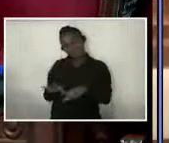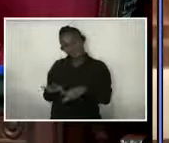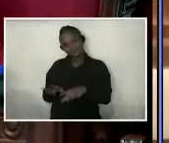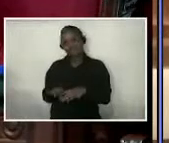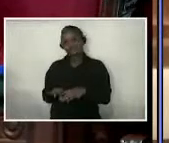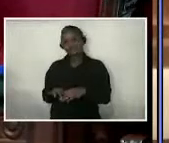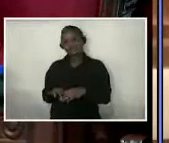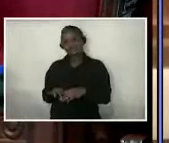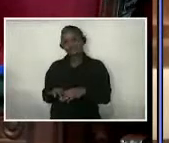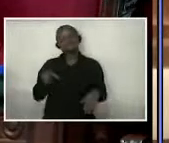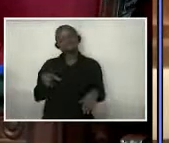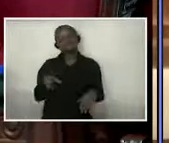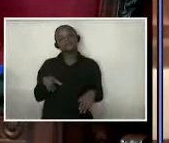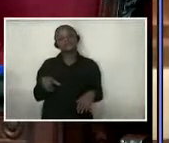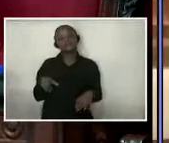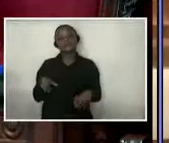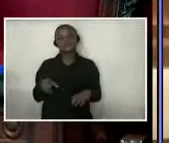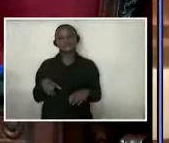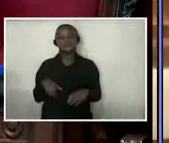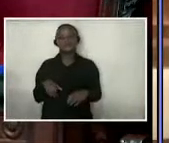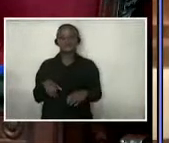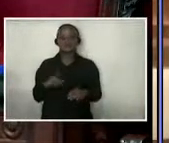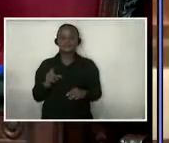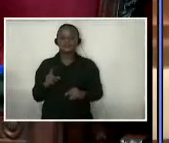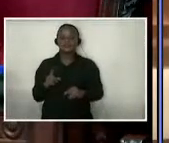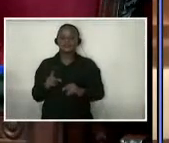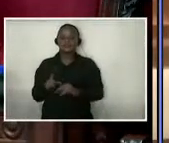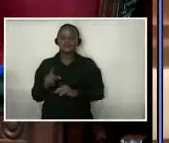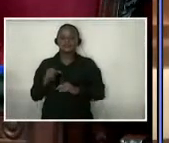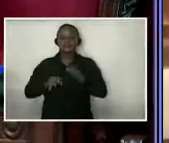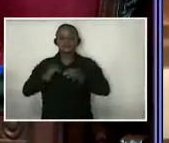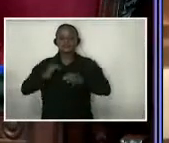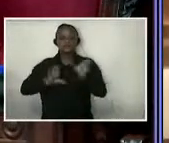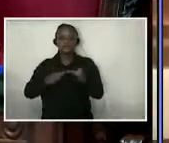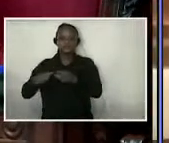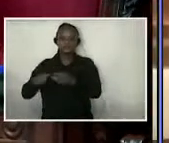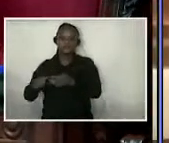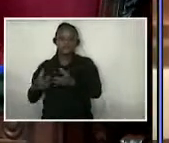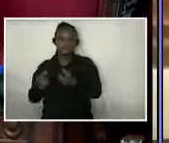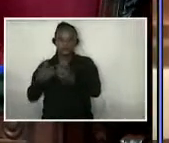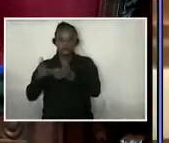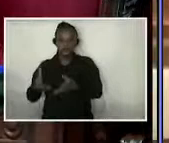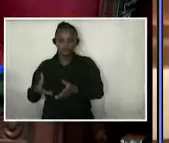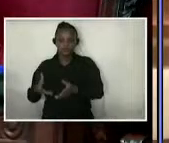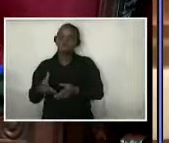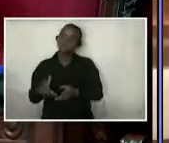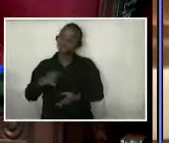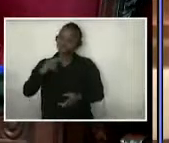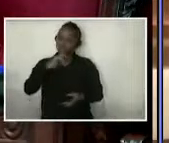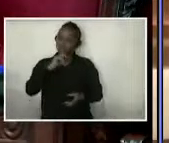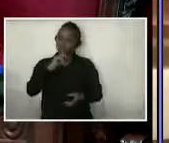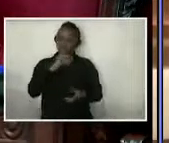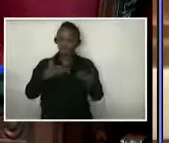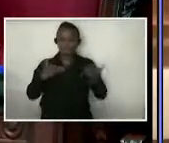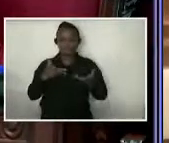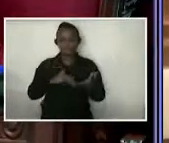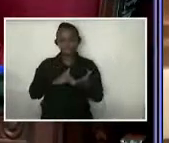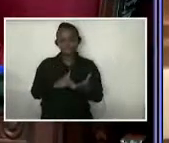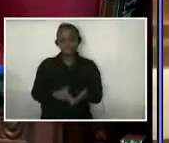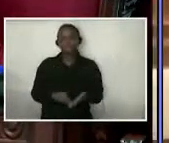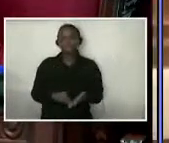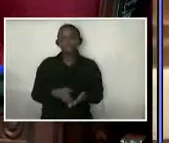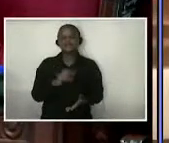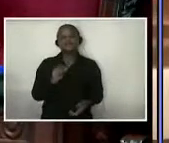arrangements to occupy influential positions, service delivery does not seem to figure on anyone's agenda. The